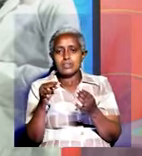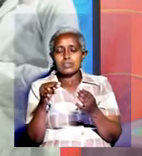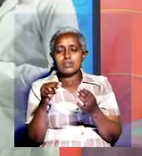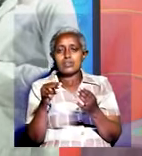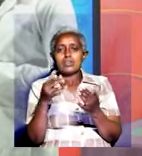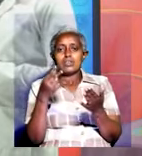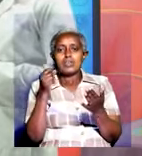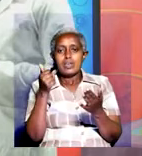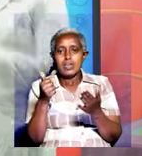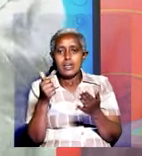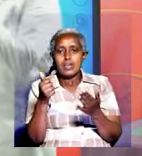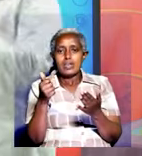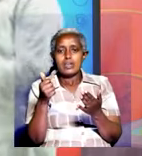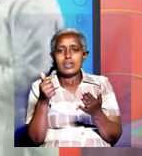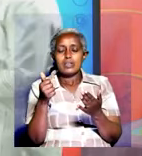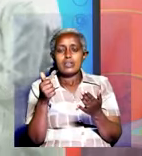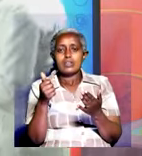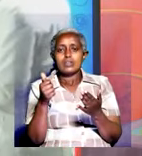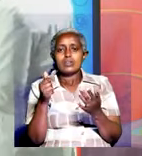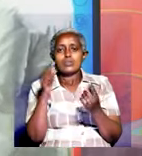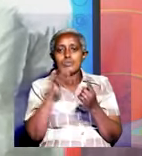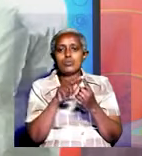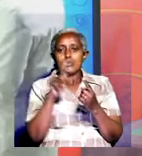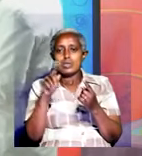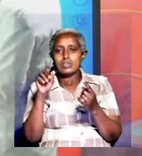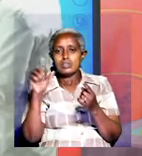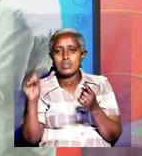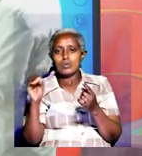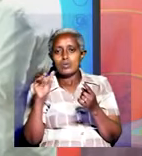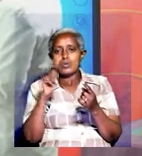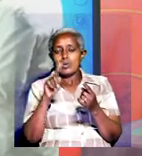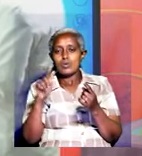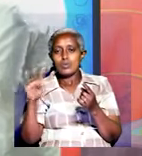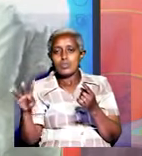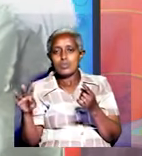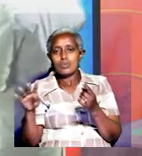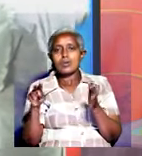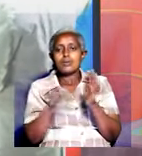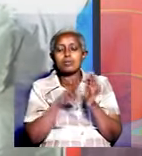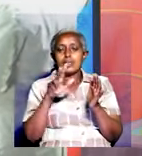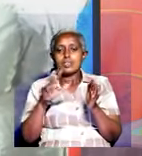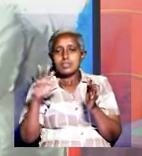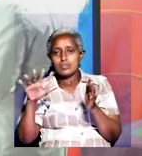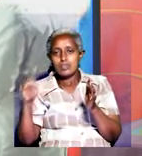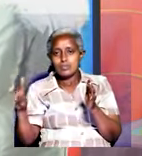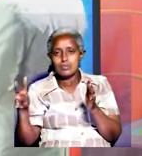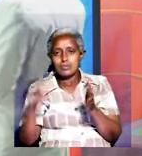determinant of matrix A, 2, 1, 0, 1, 1, 4, minus 3, 2, 5.